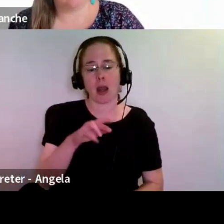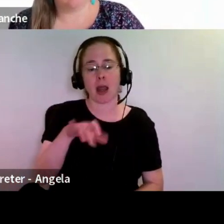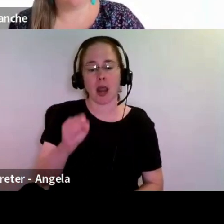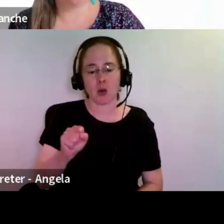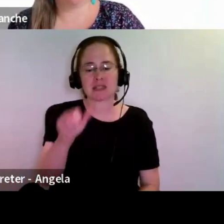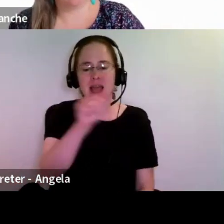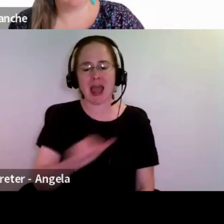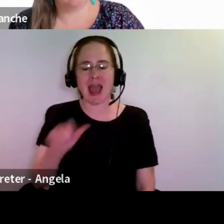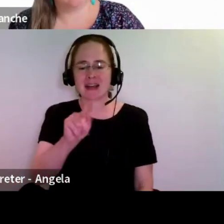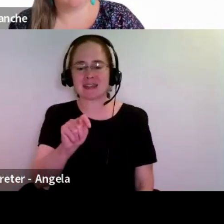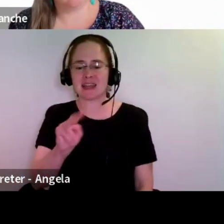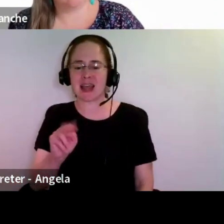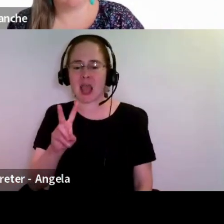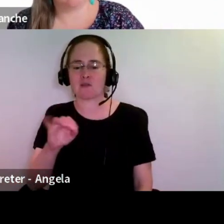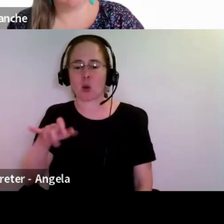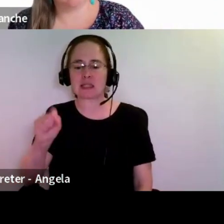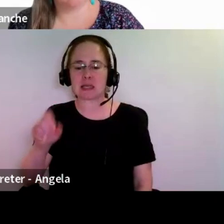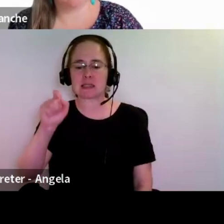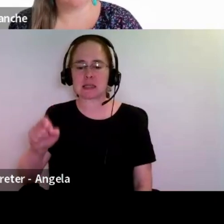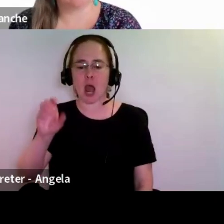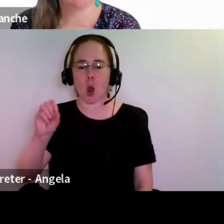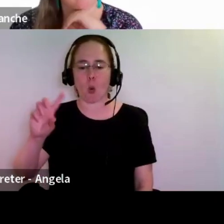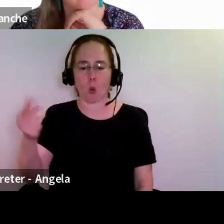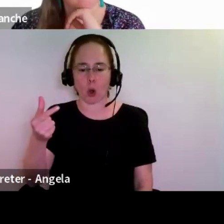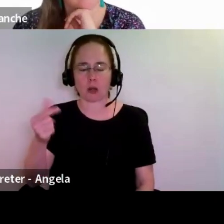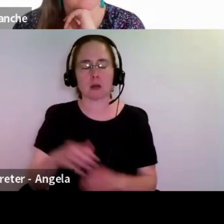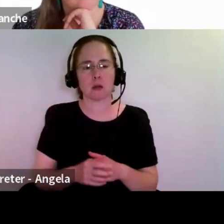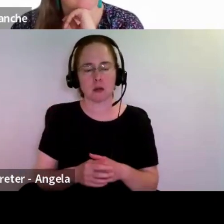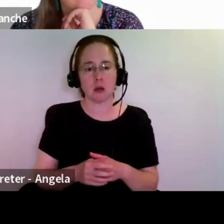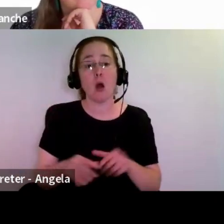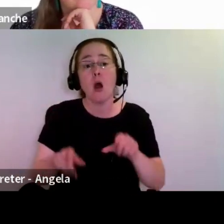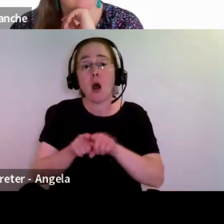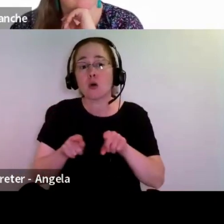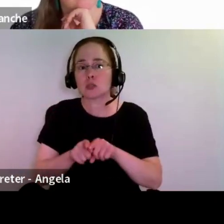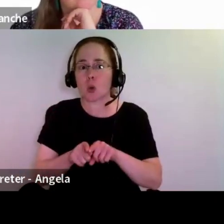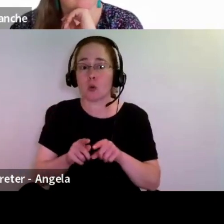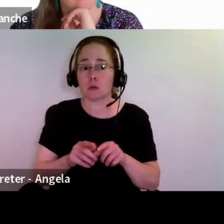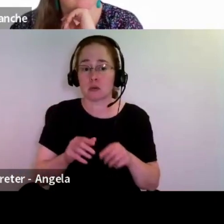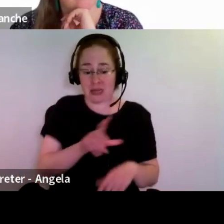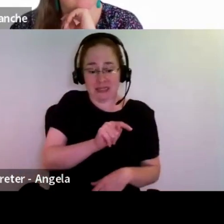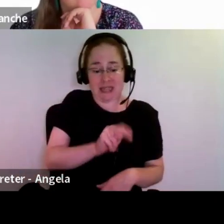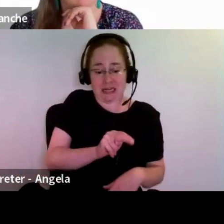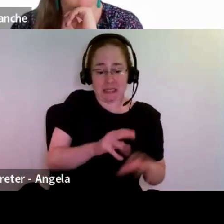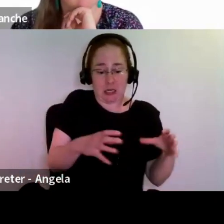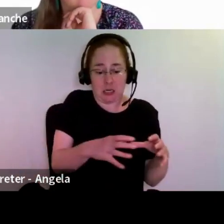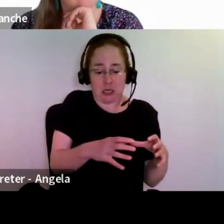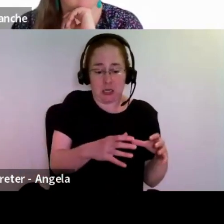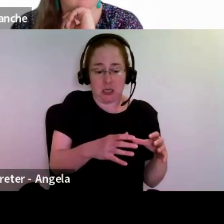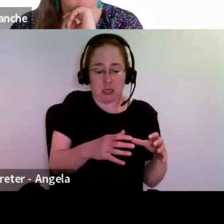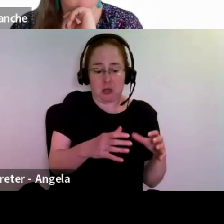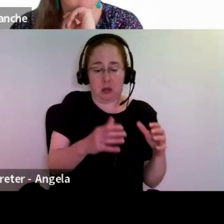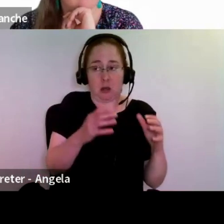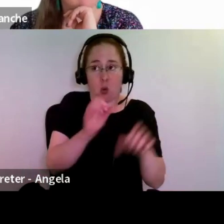rharris@tnvoices.org. But with that said, we do a lot inside our network in Tennessee with adults, transition age